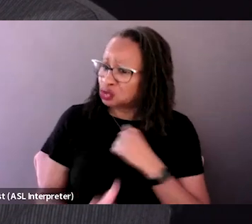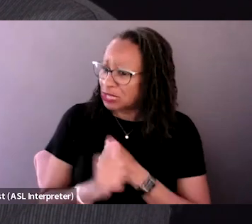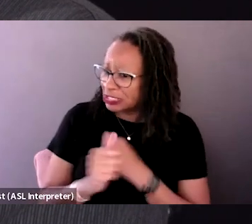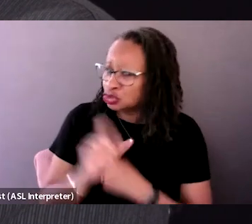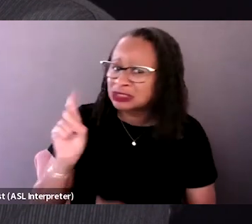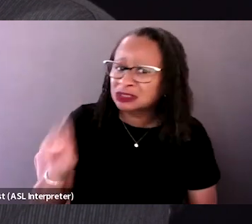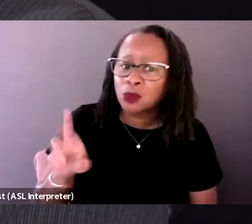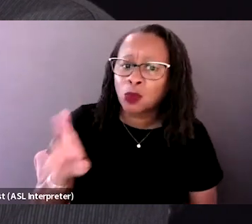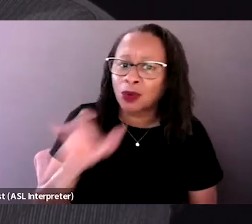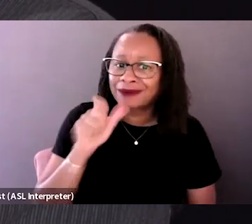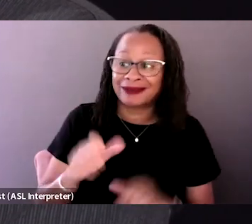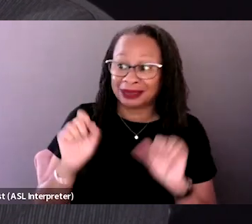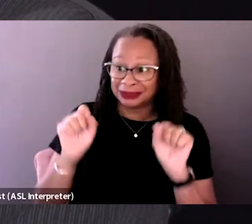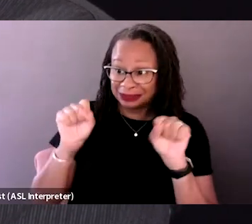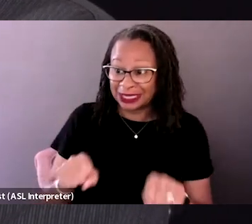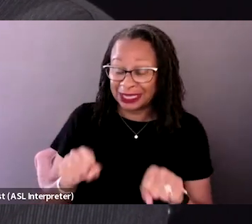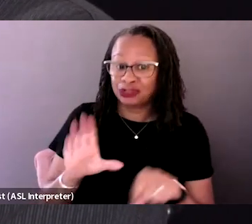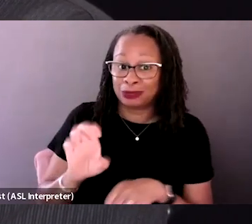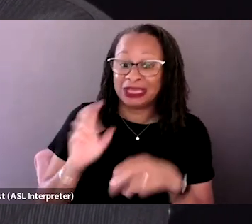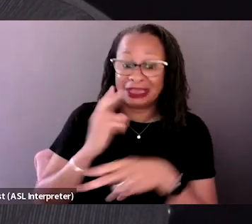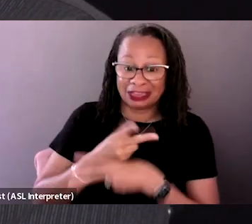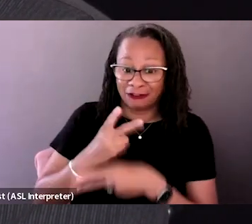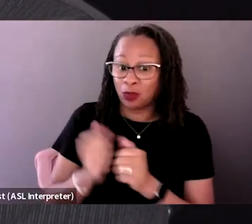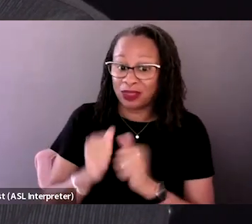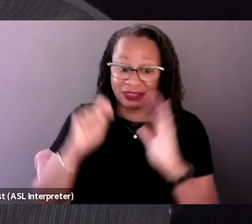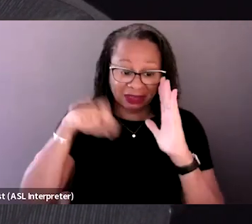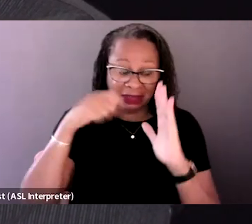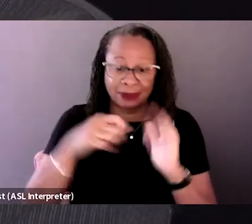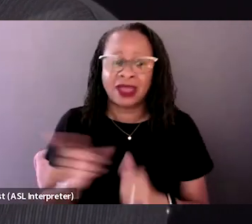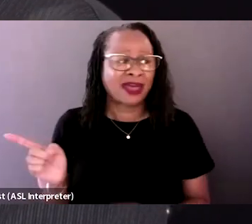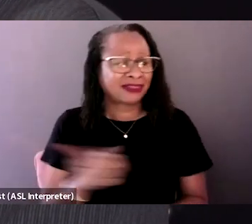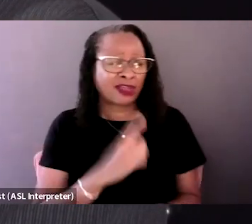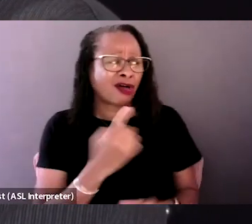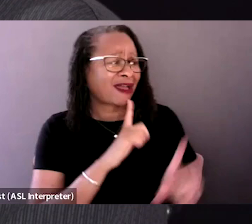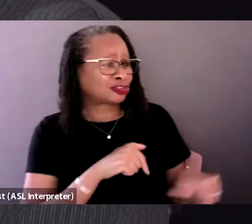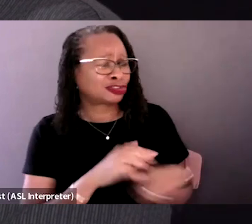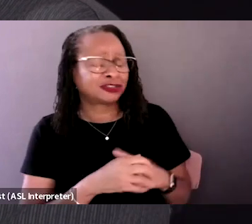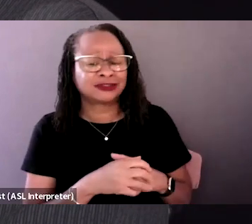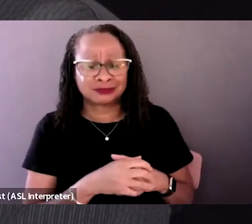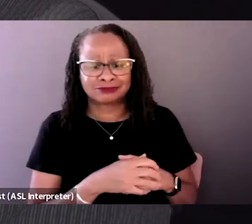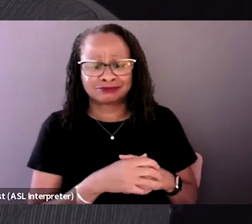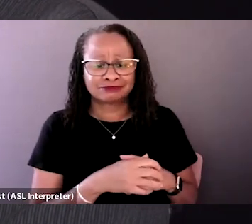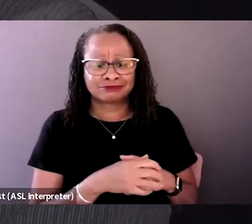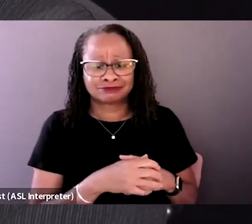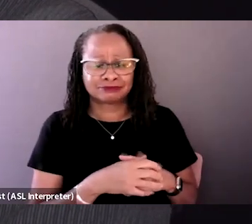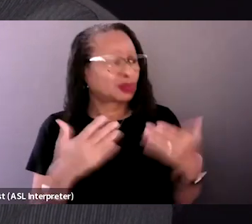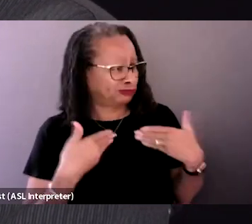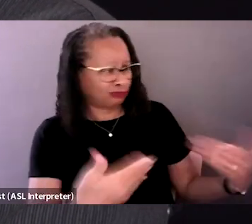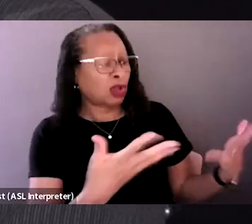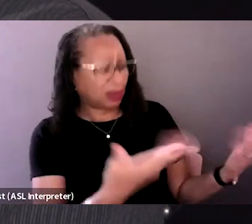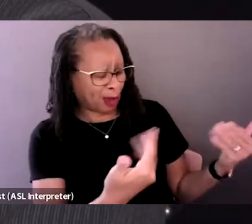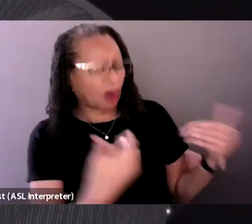too dangerous or not? Can you be so careful with camera? They just answer,